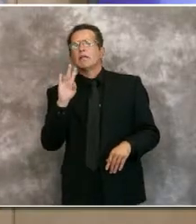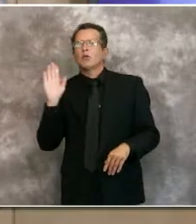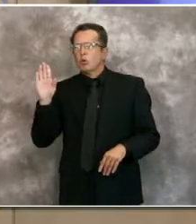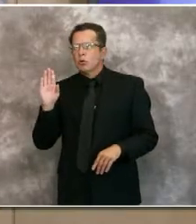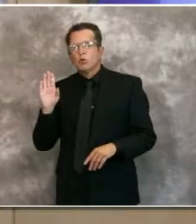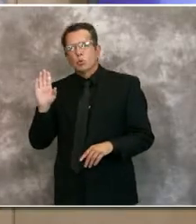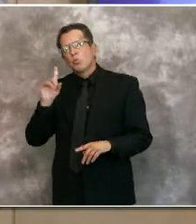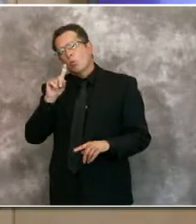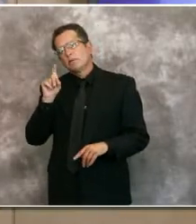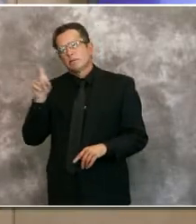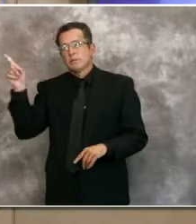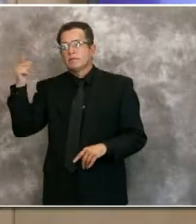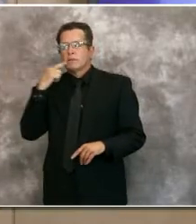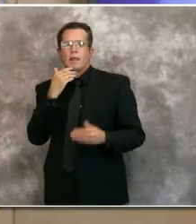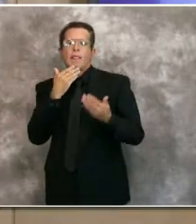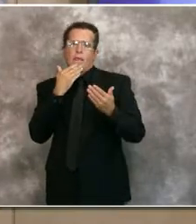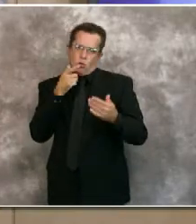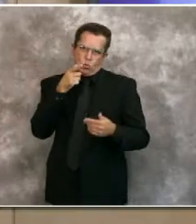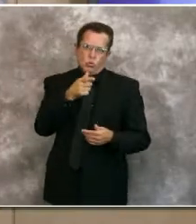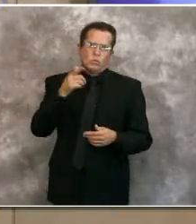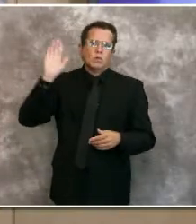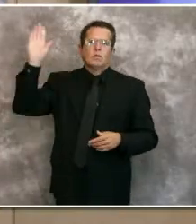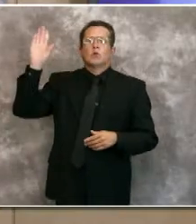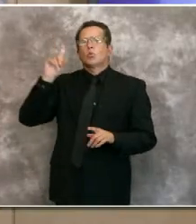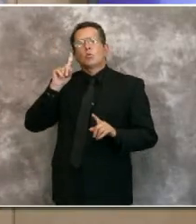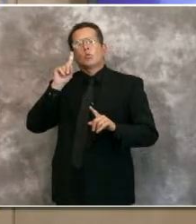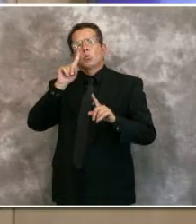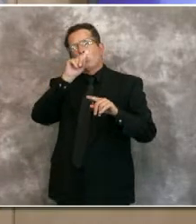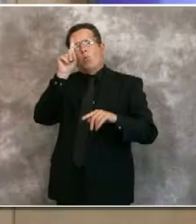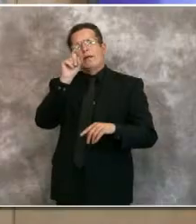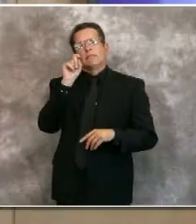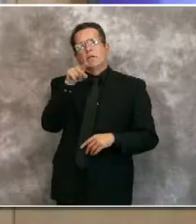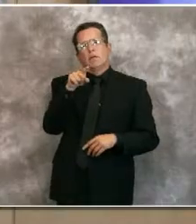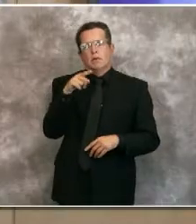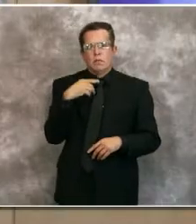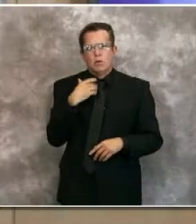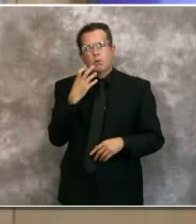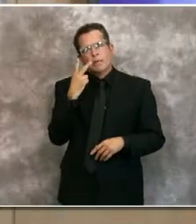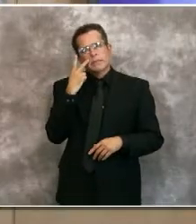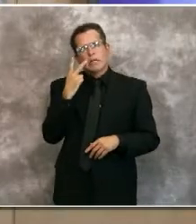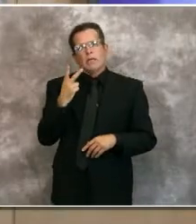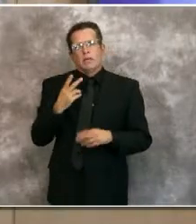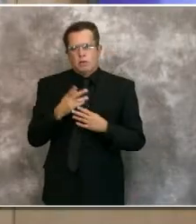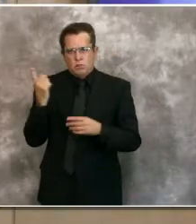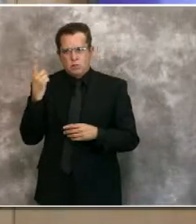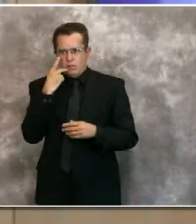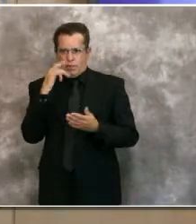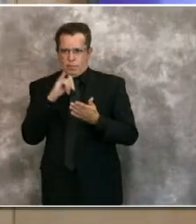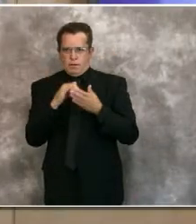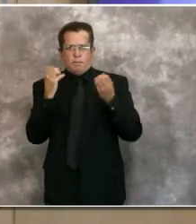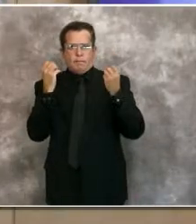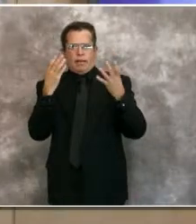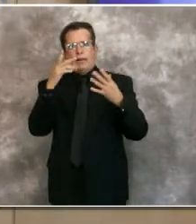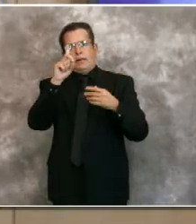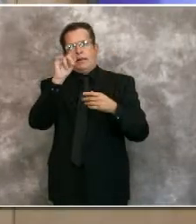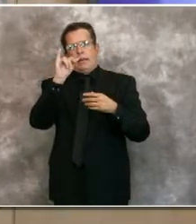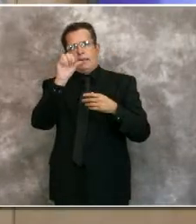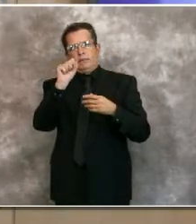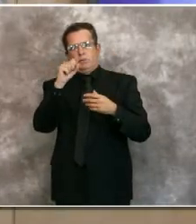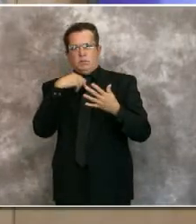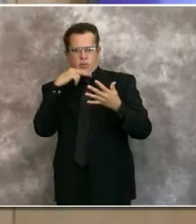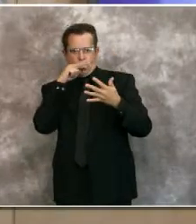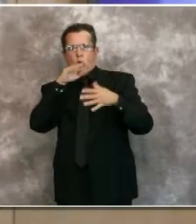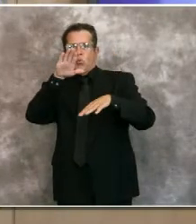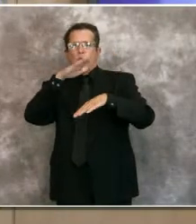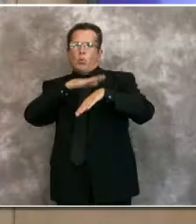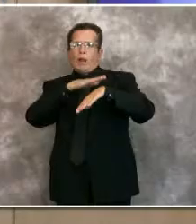Hello, thank you very much. My question is about the threshold. You mentioned that it's been a number of days we've been over that, those trigger